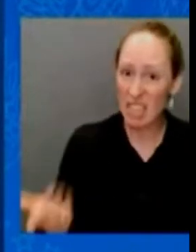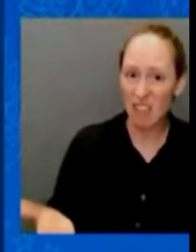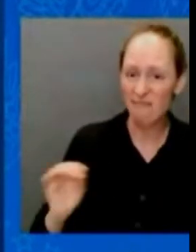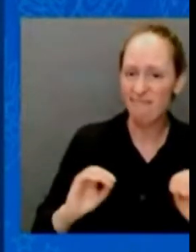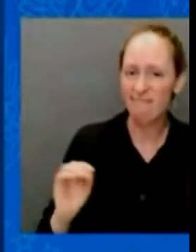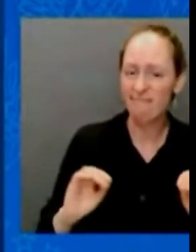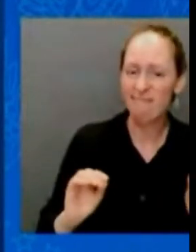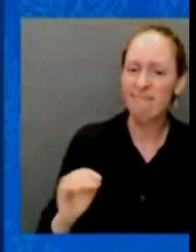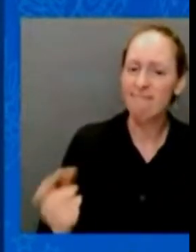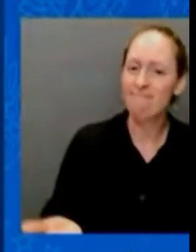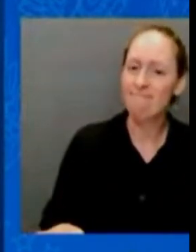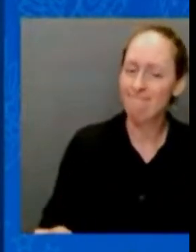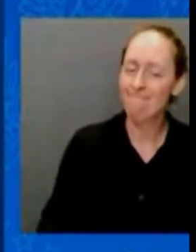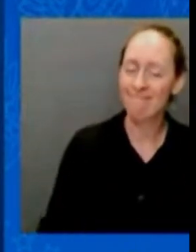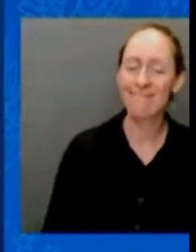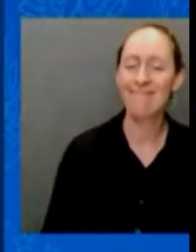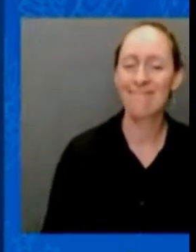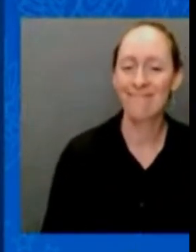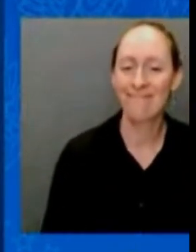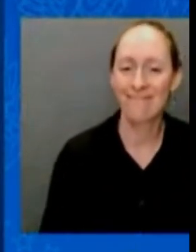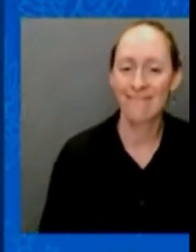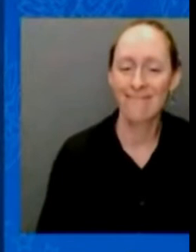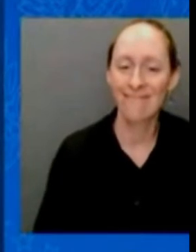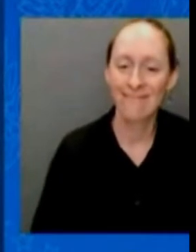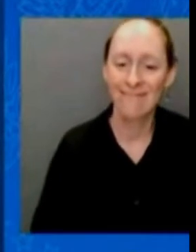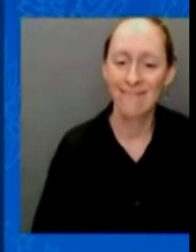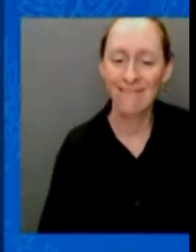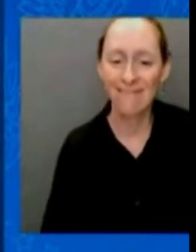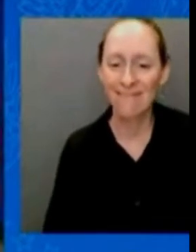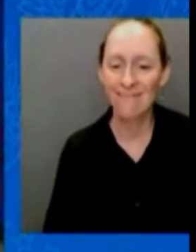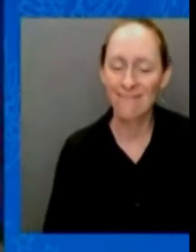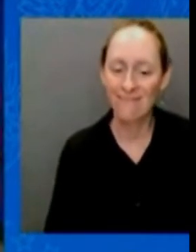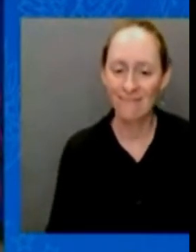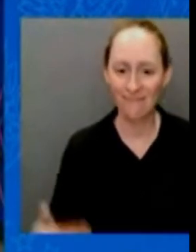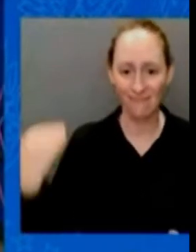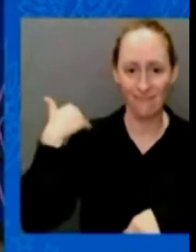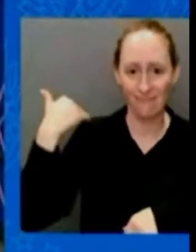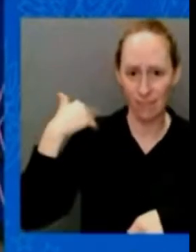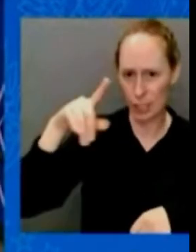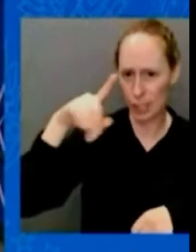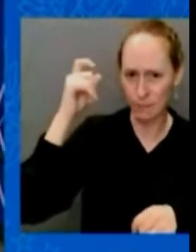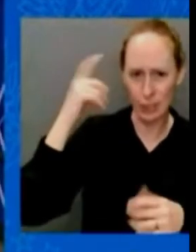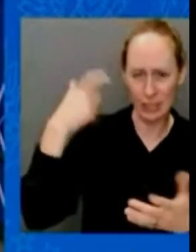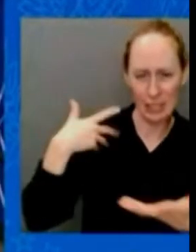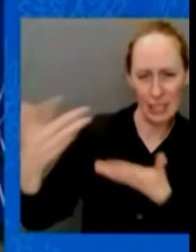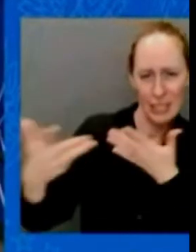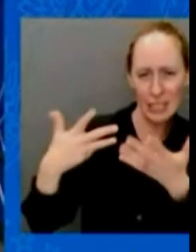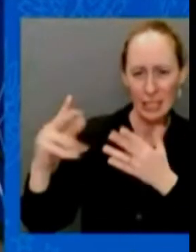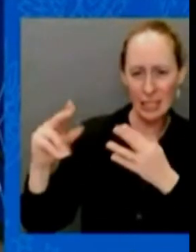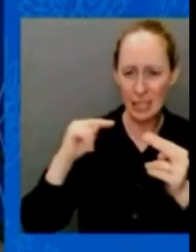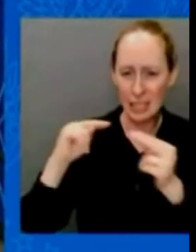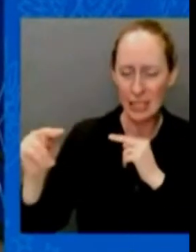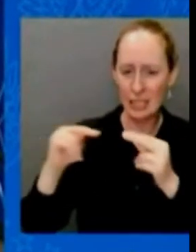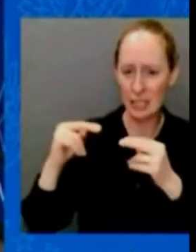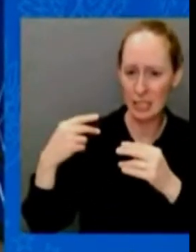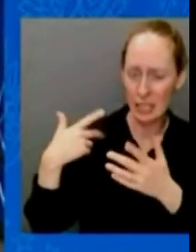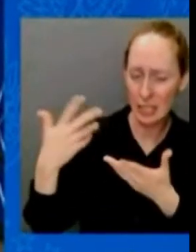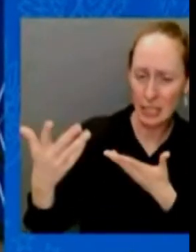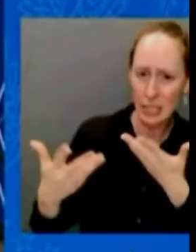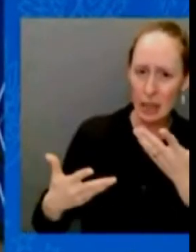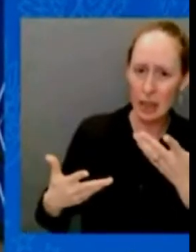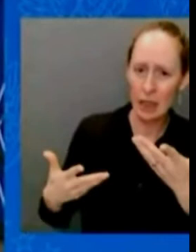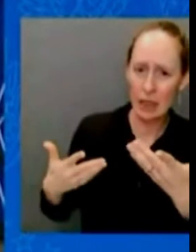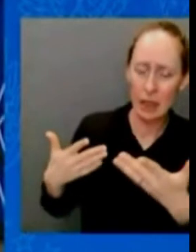but dead over the summer. But President Biden and I knew the stakes were too high for the country to let the bill